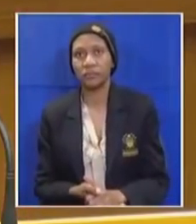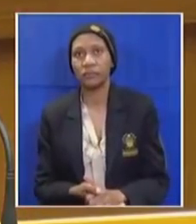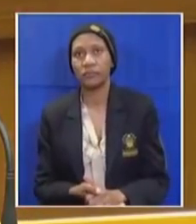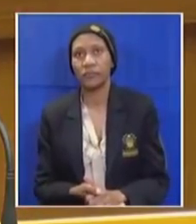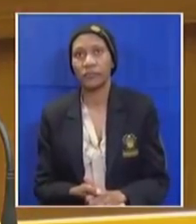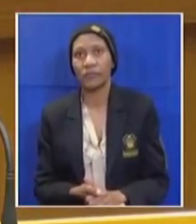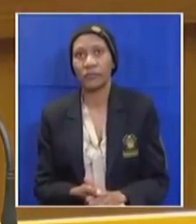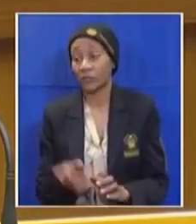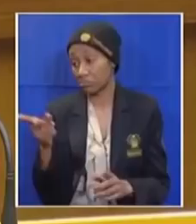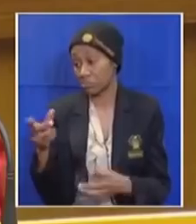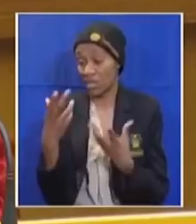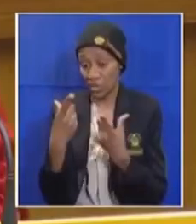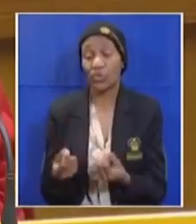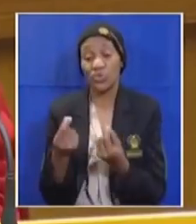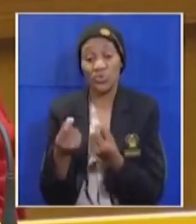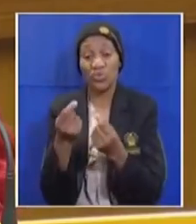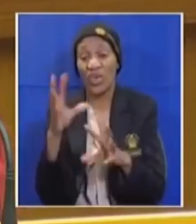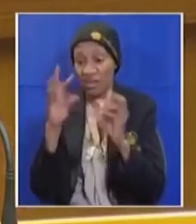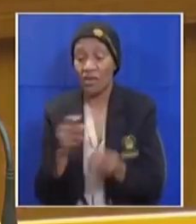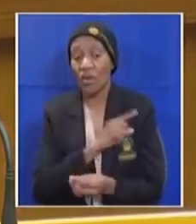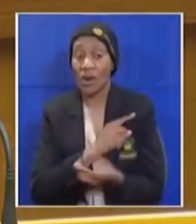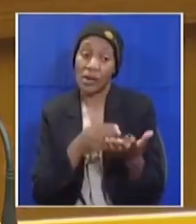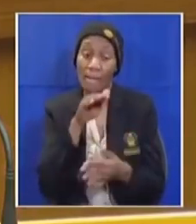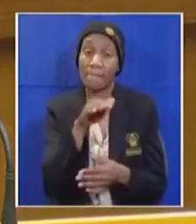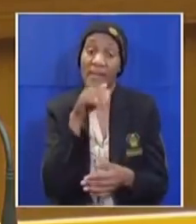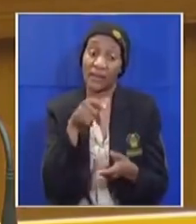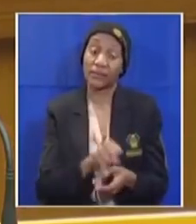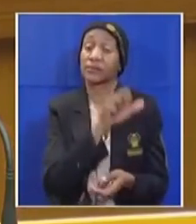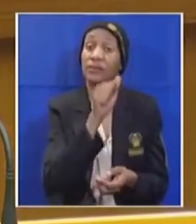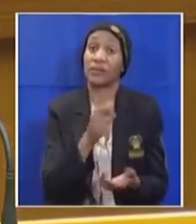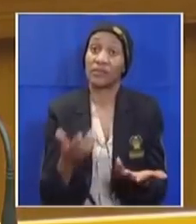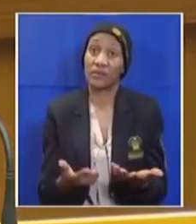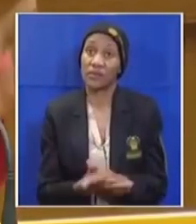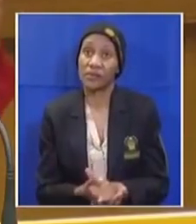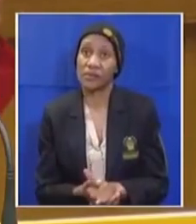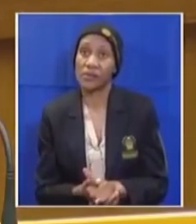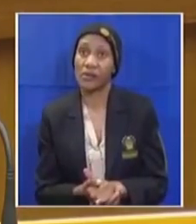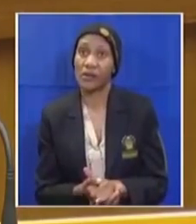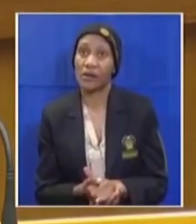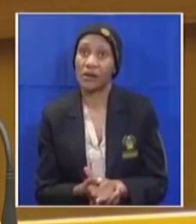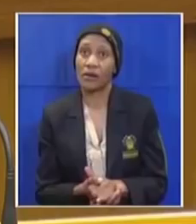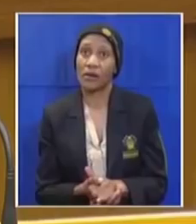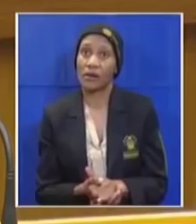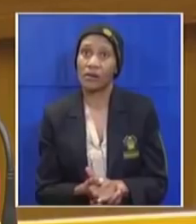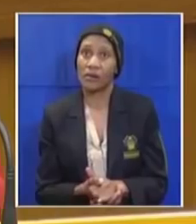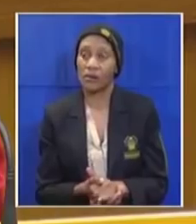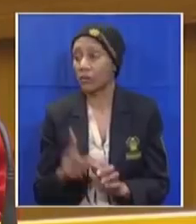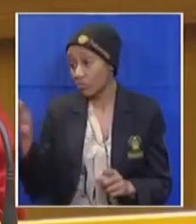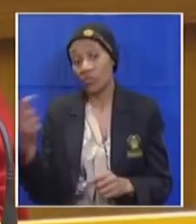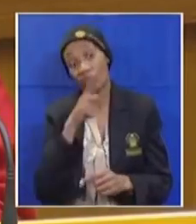it deliberately because banks here, more money from you can go and tell that to your daddy.